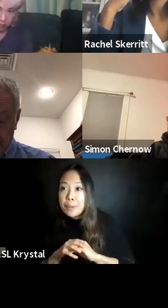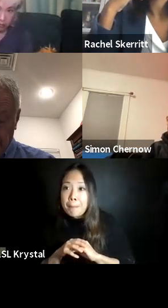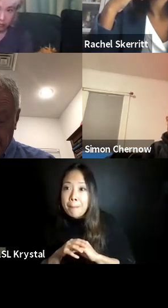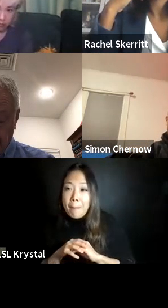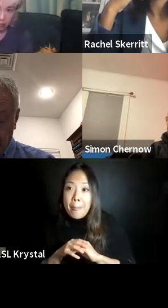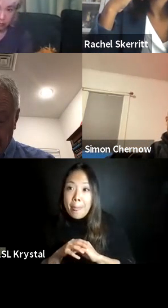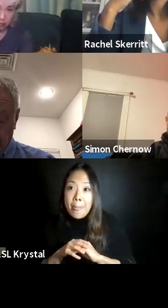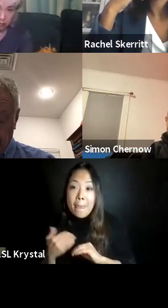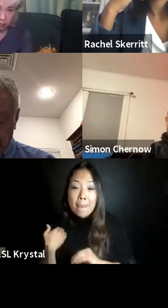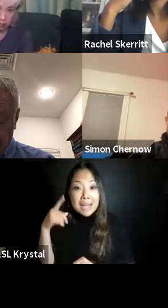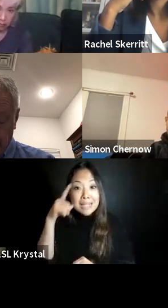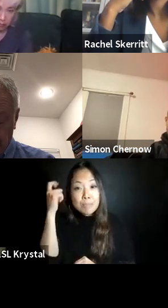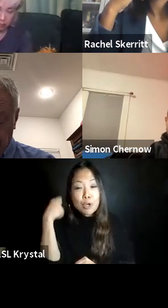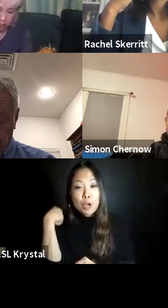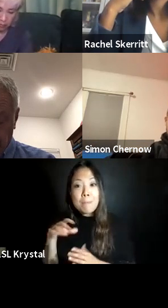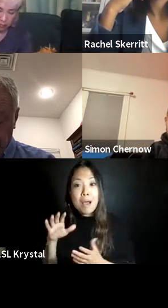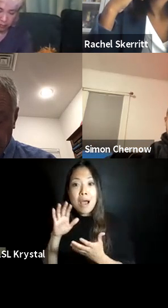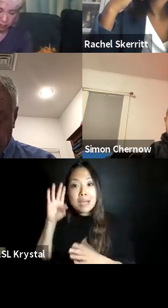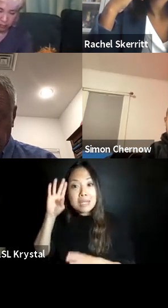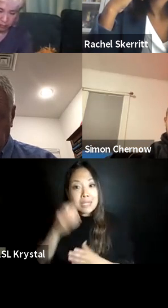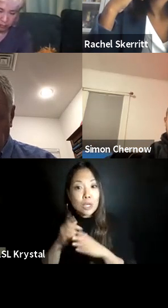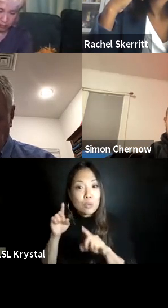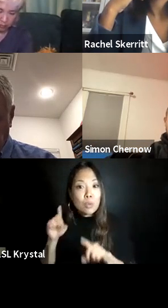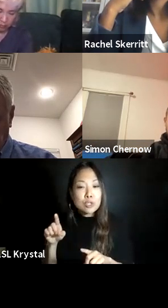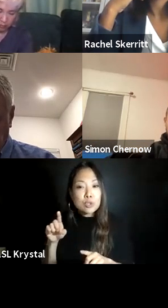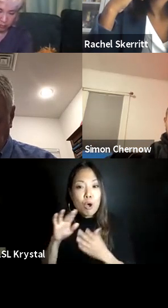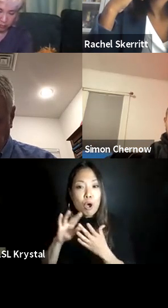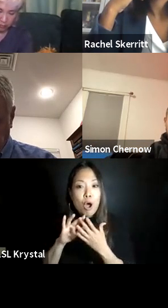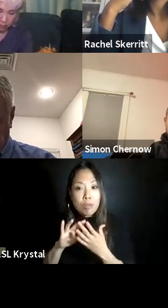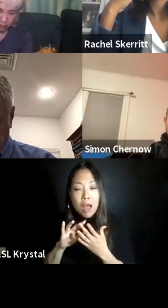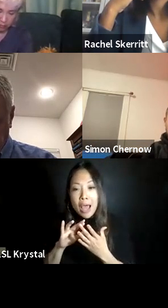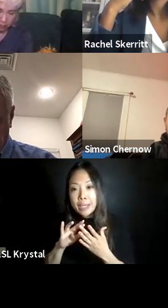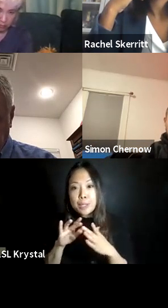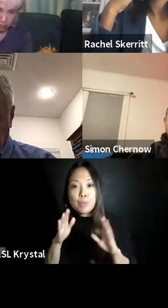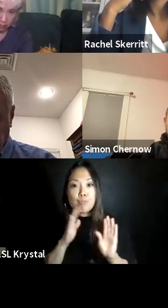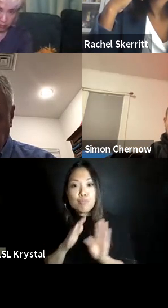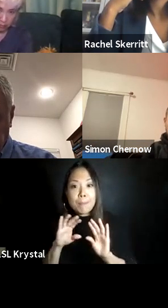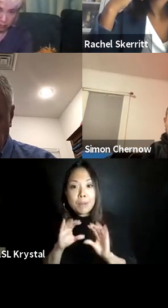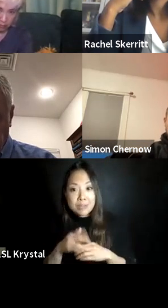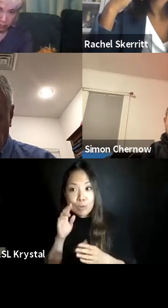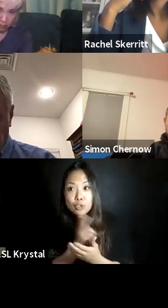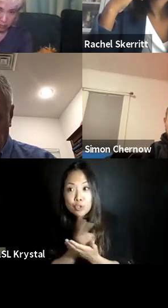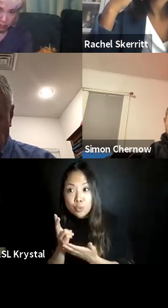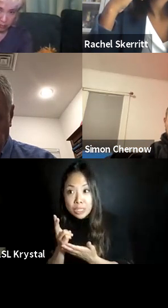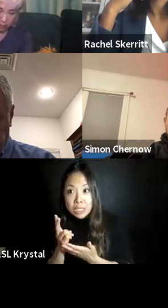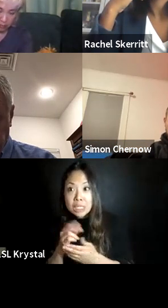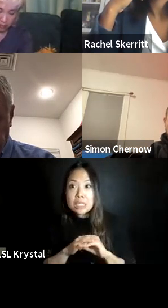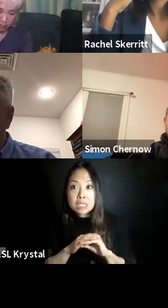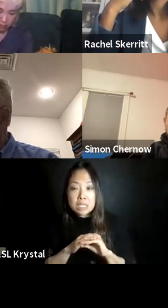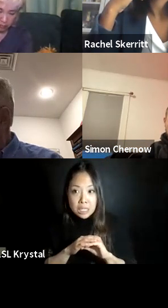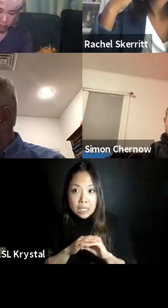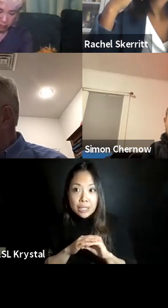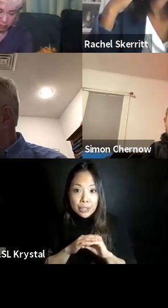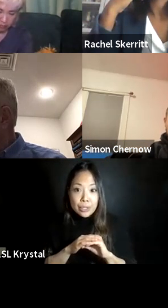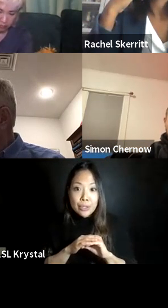my son went to an online ICE prep class for 2 weeks. After that, he improved a lot. The